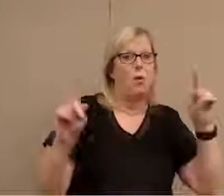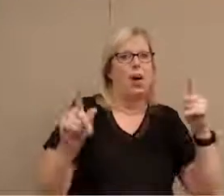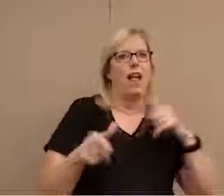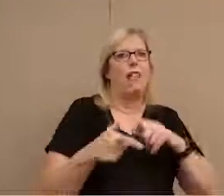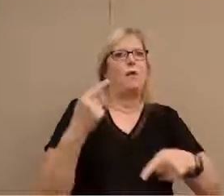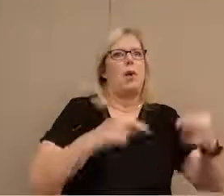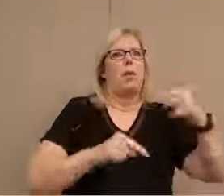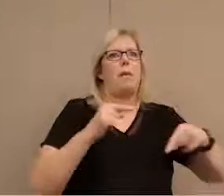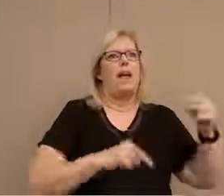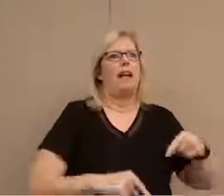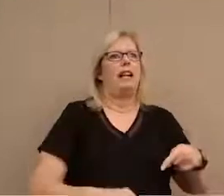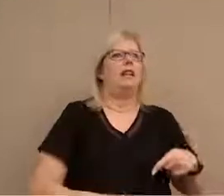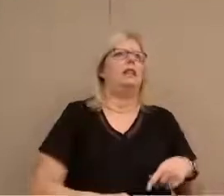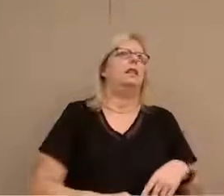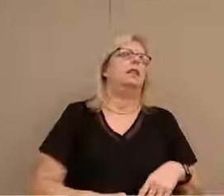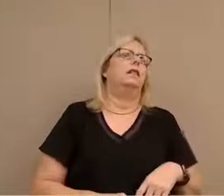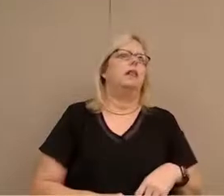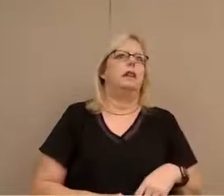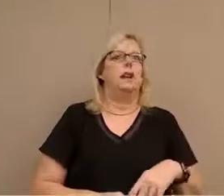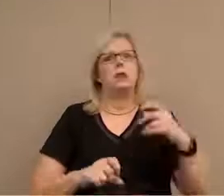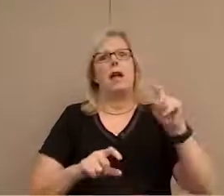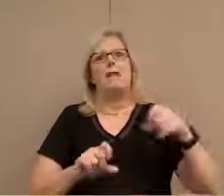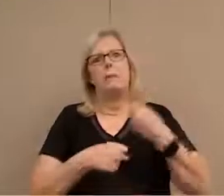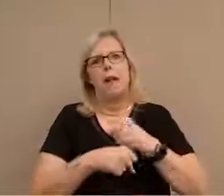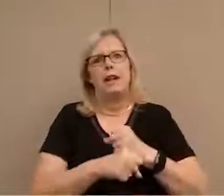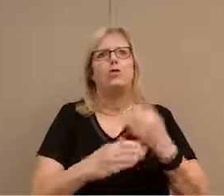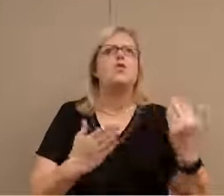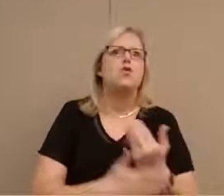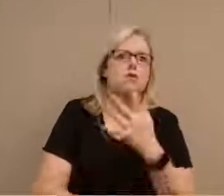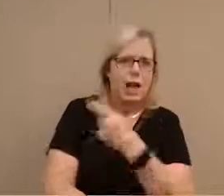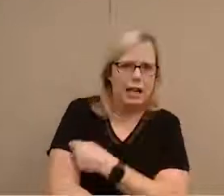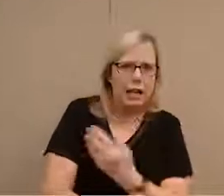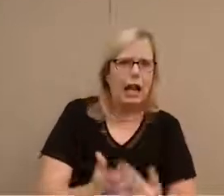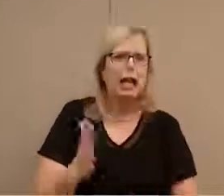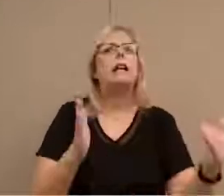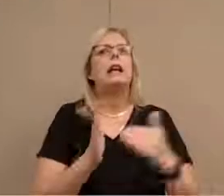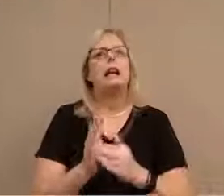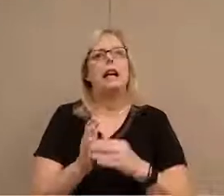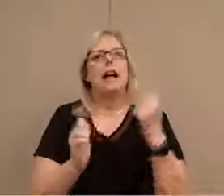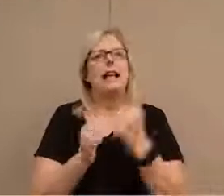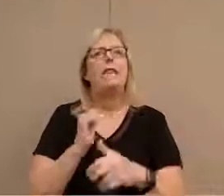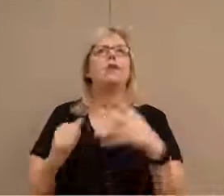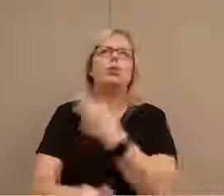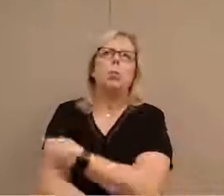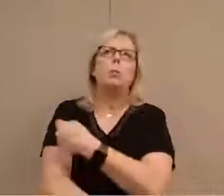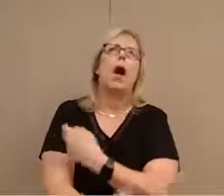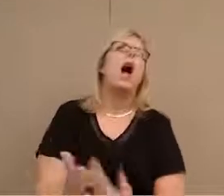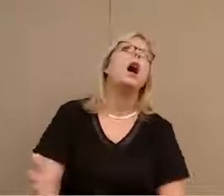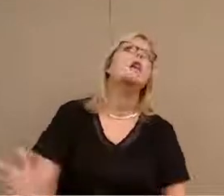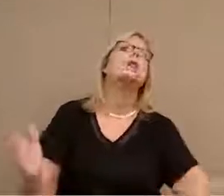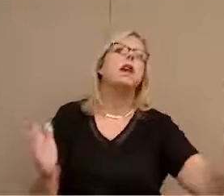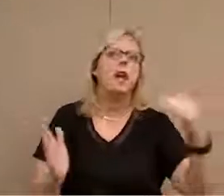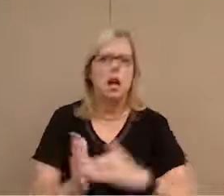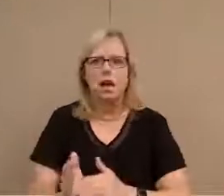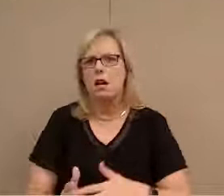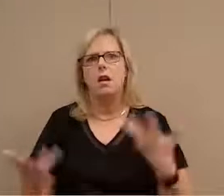to remanufacturing new vaccines and getting the whole population vaccinated